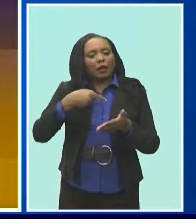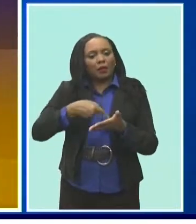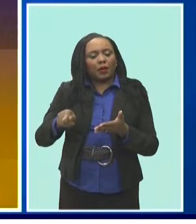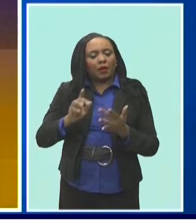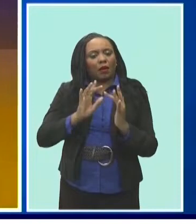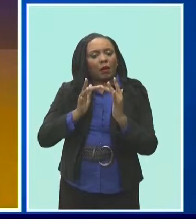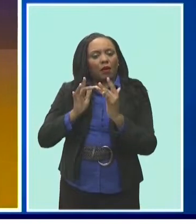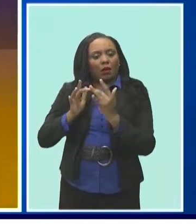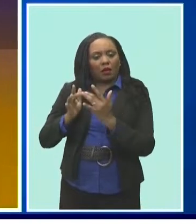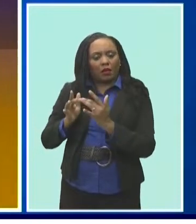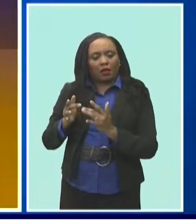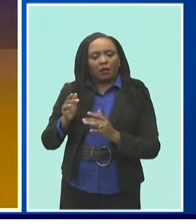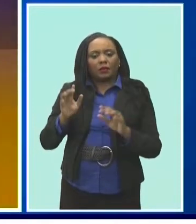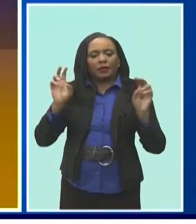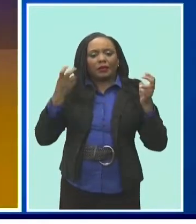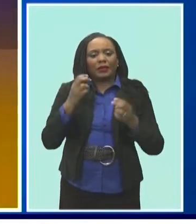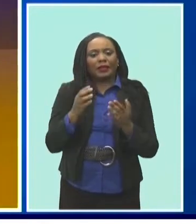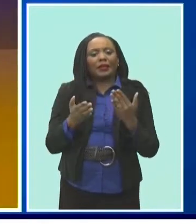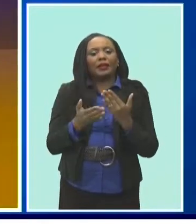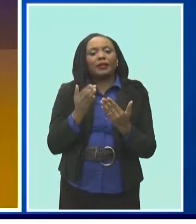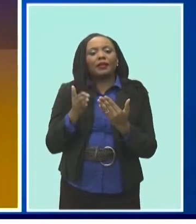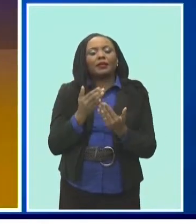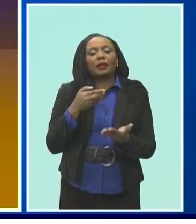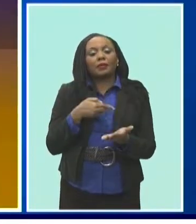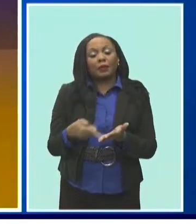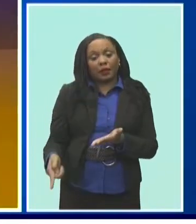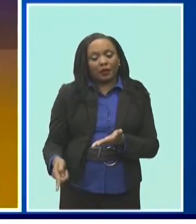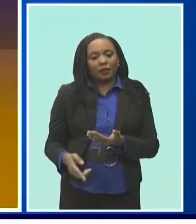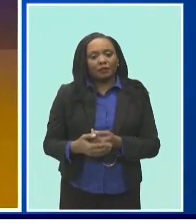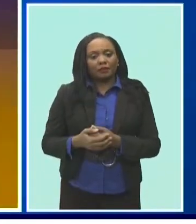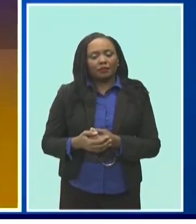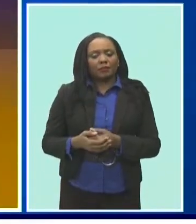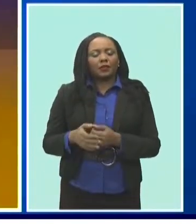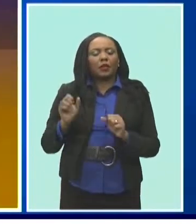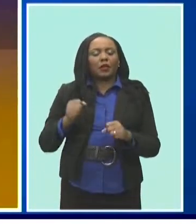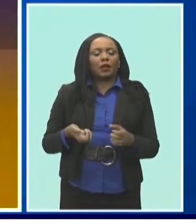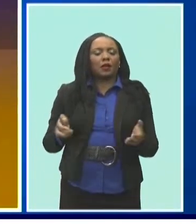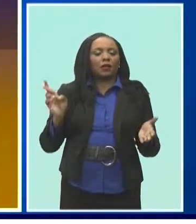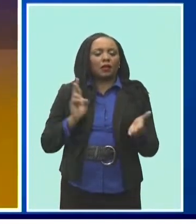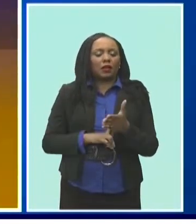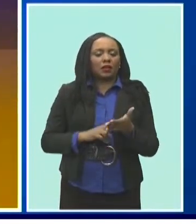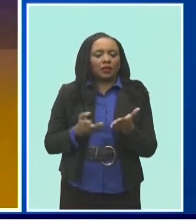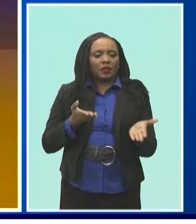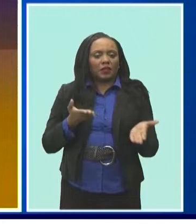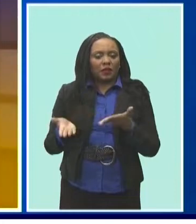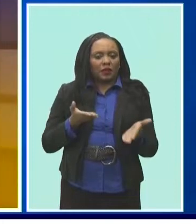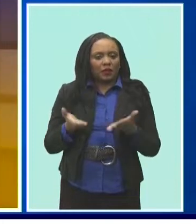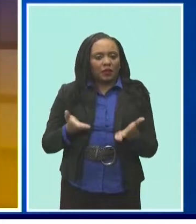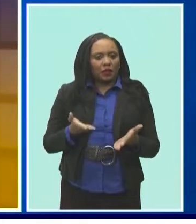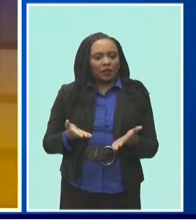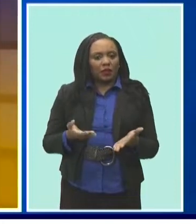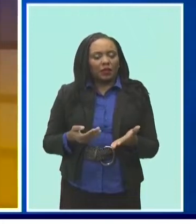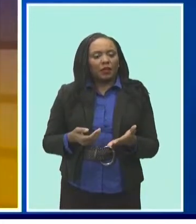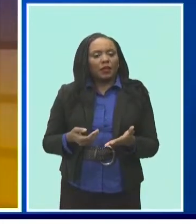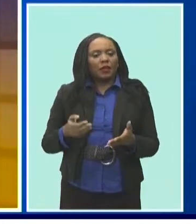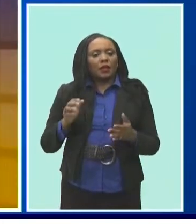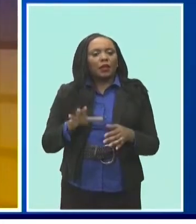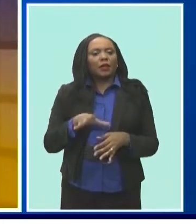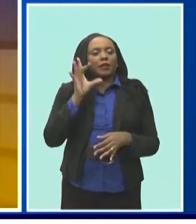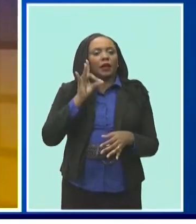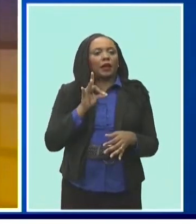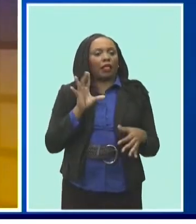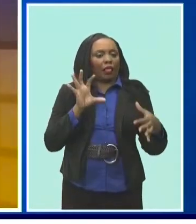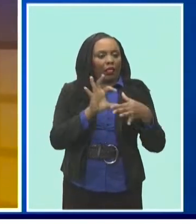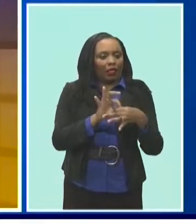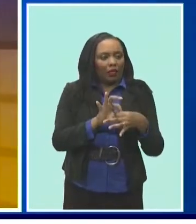Pay on the government portal. And the Easy Pay option requires persons to register for this service, and they can find a direct link to